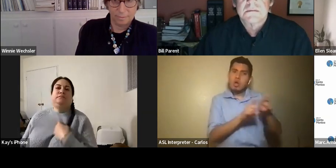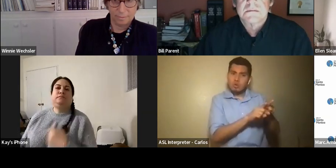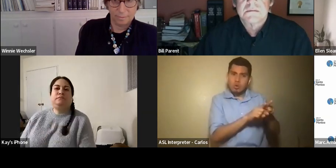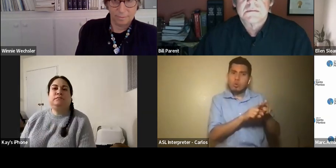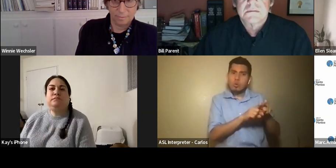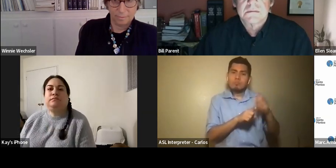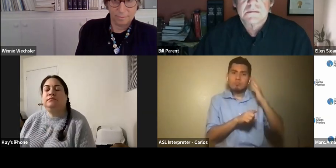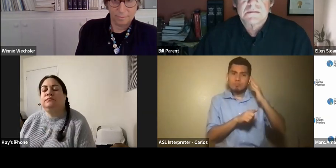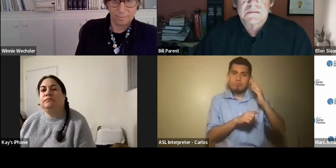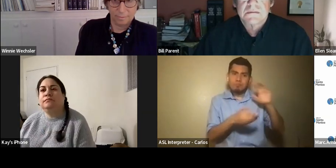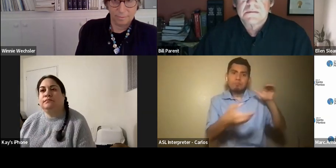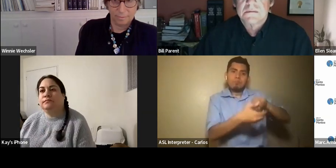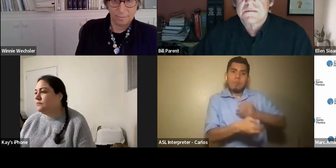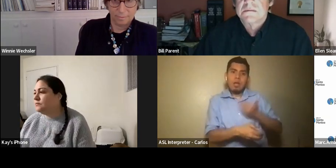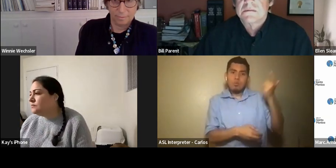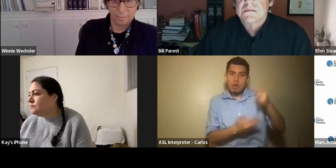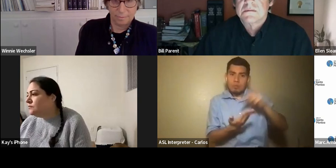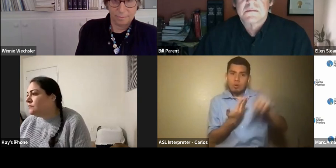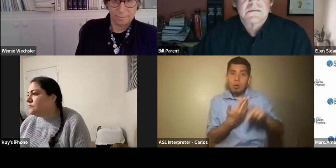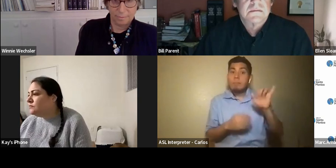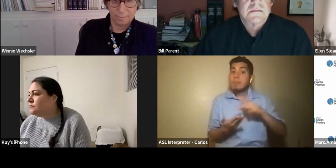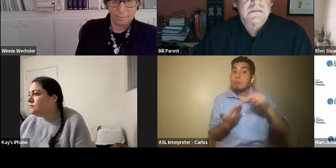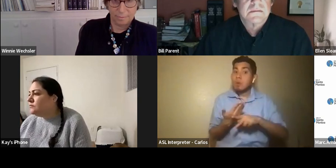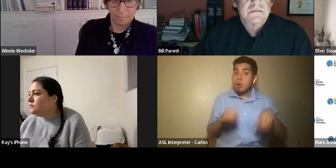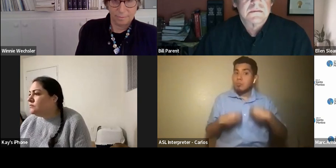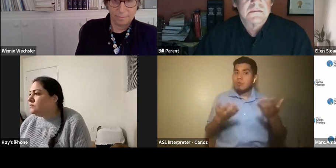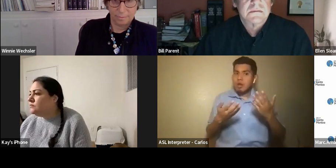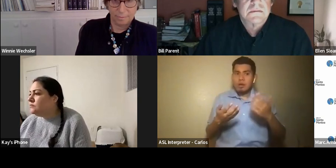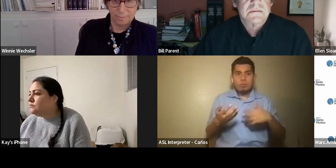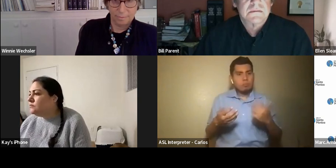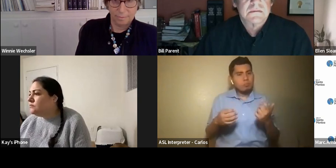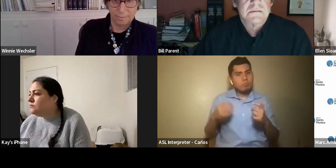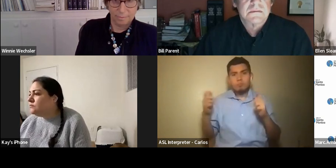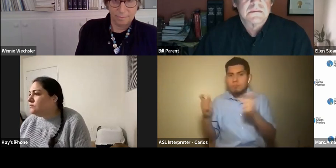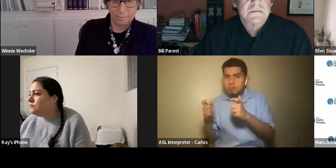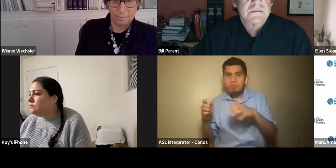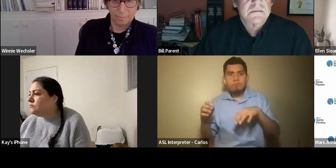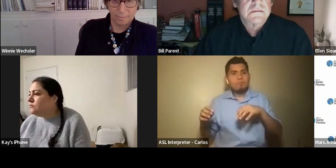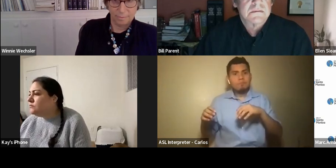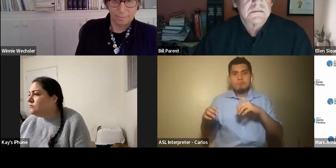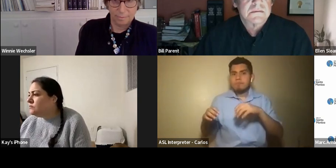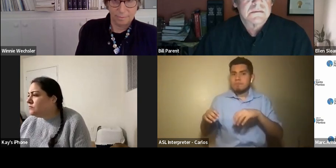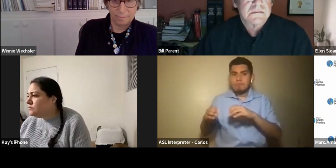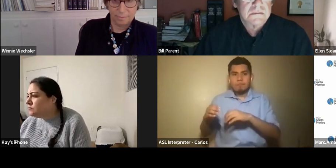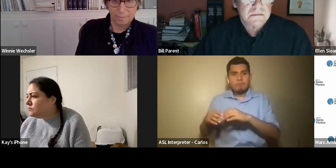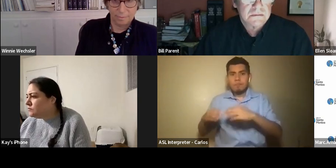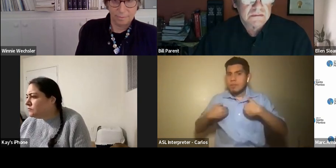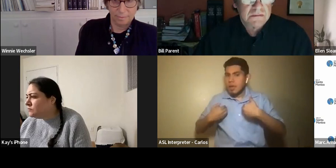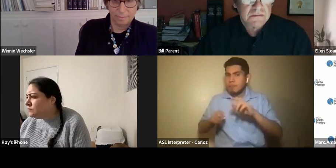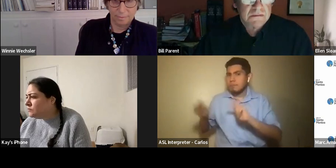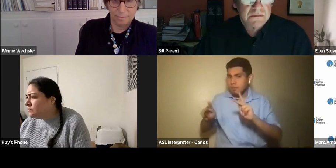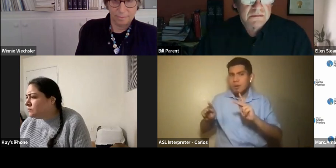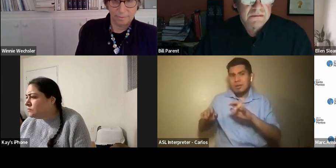Grants Program. This program provides minor home modifications that allow people with disabilities to remain in their homes.